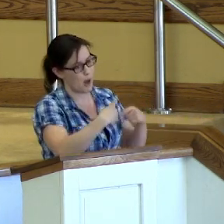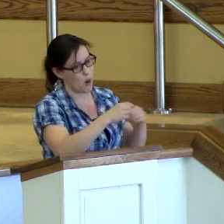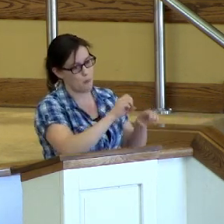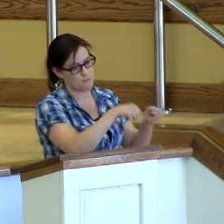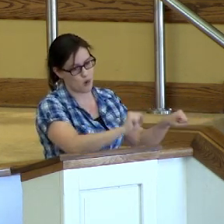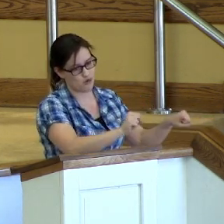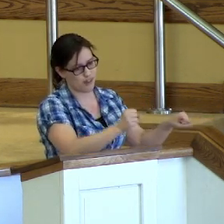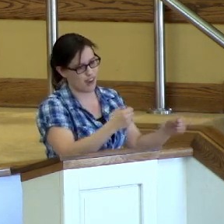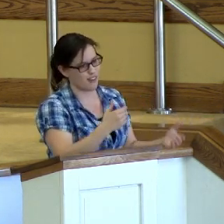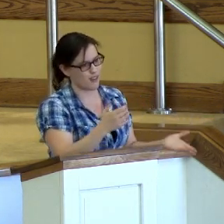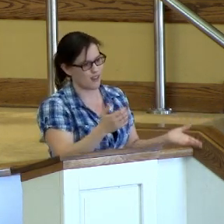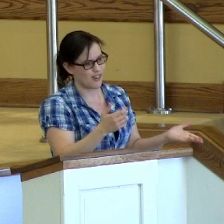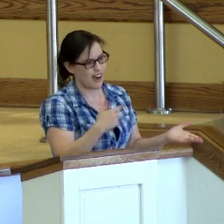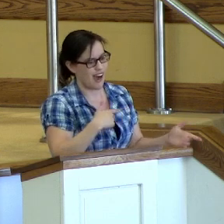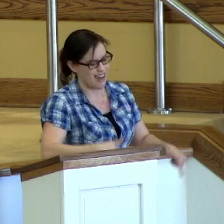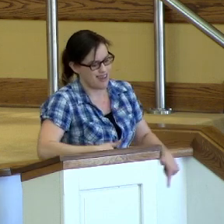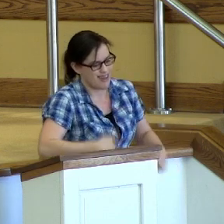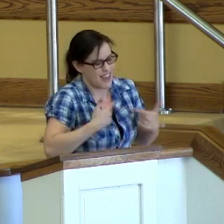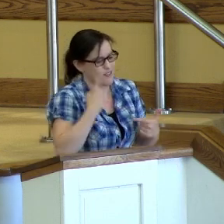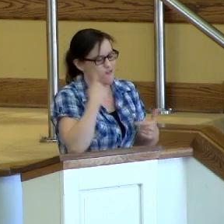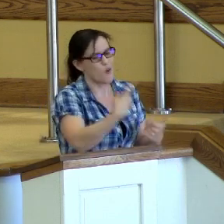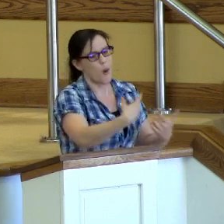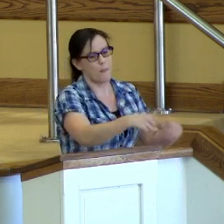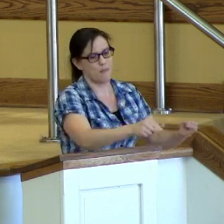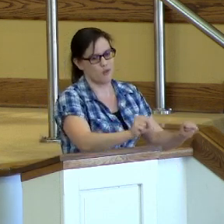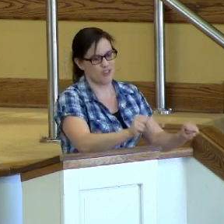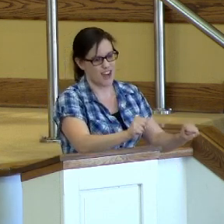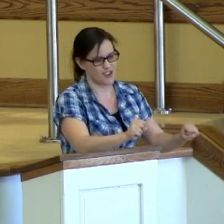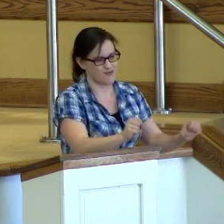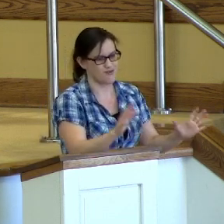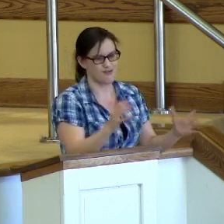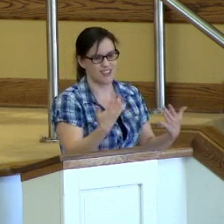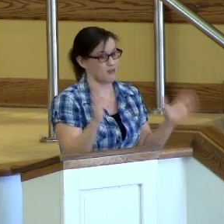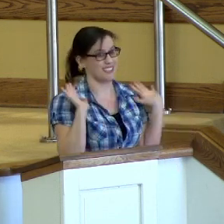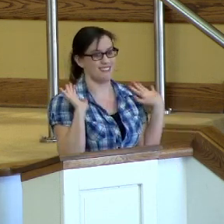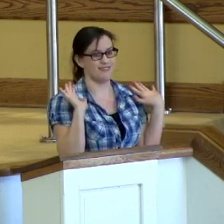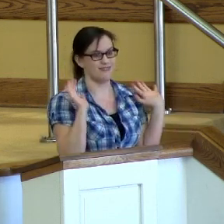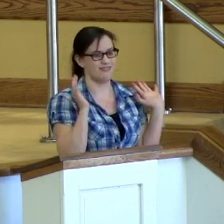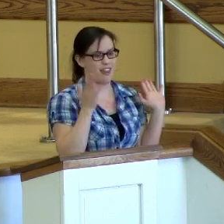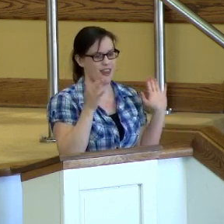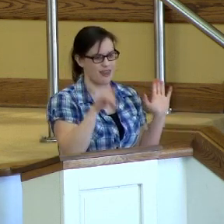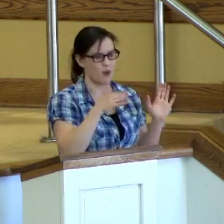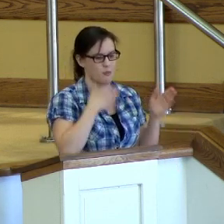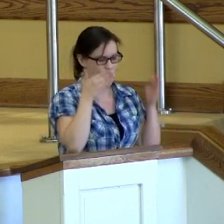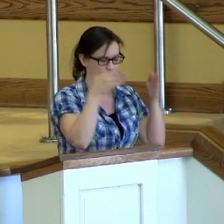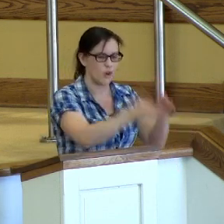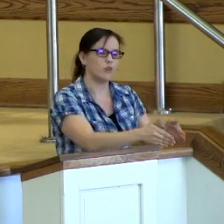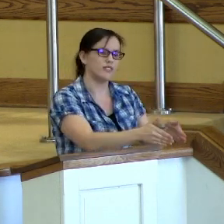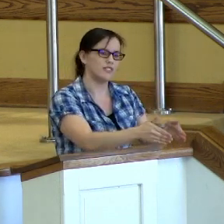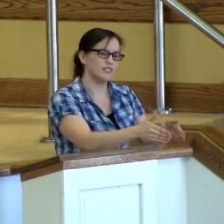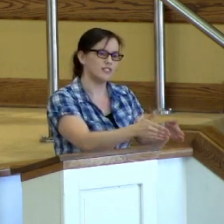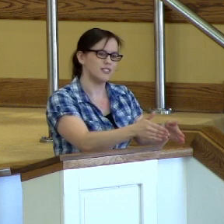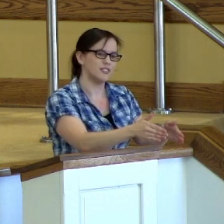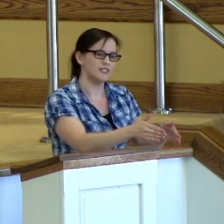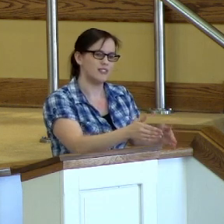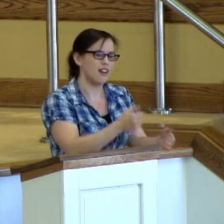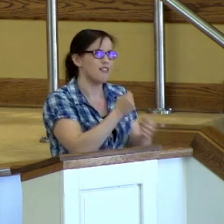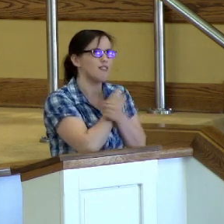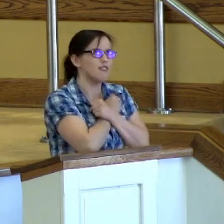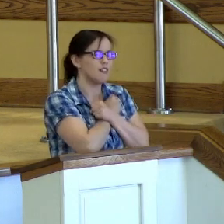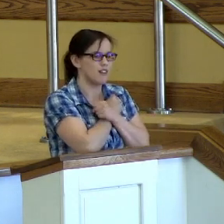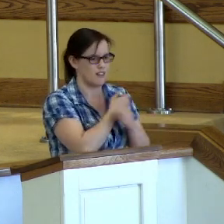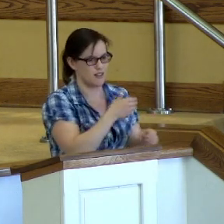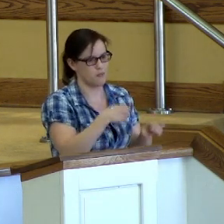I said, man, you just throw my leg across one and just let her rip and go. And there's nothing like airing one out. I mean,